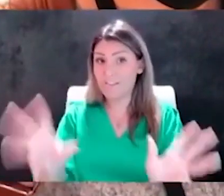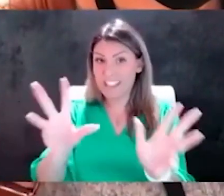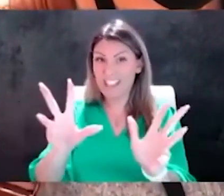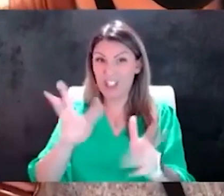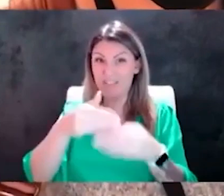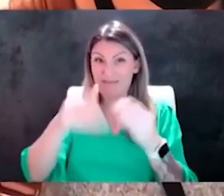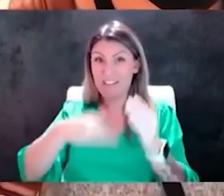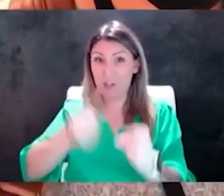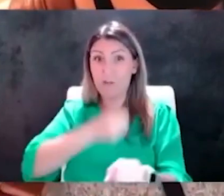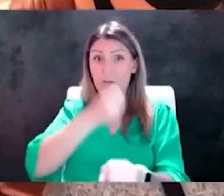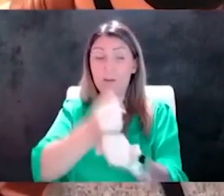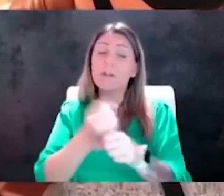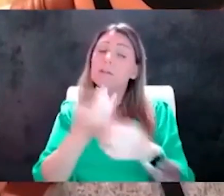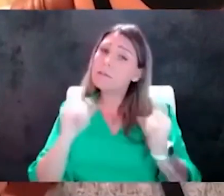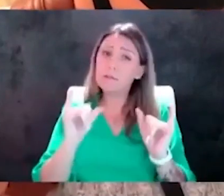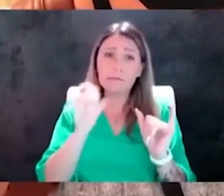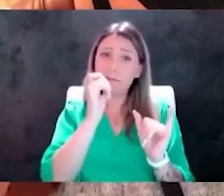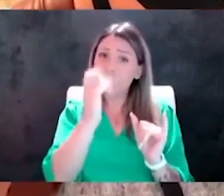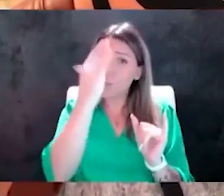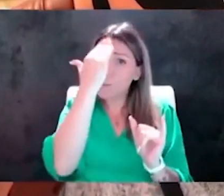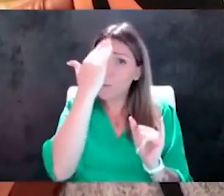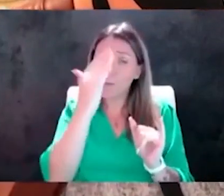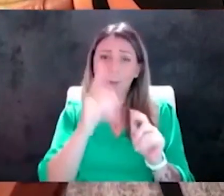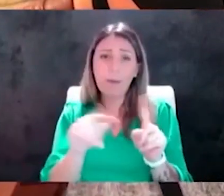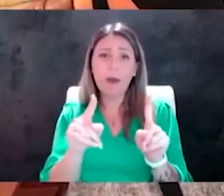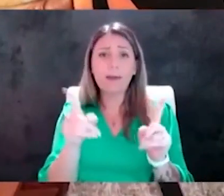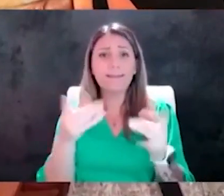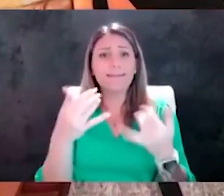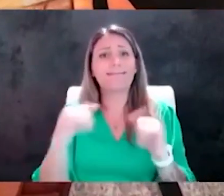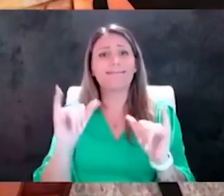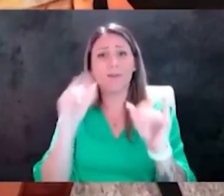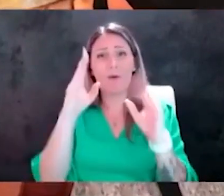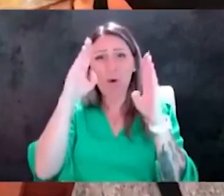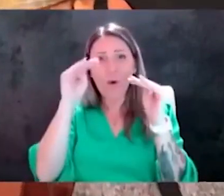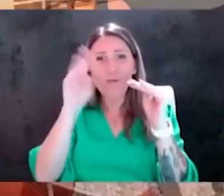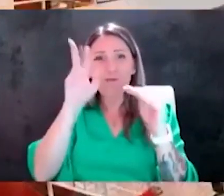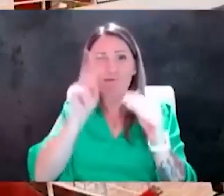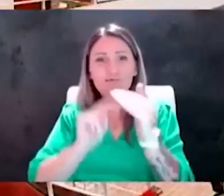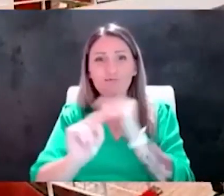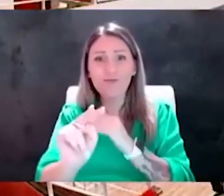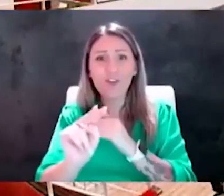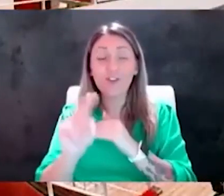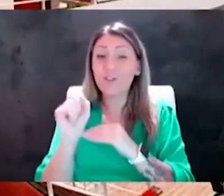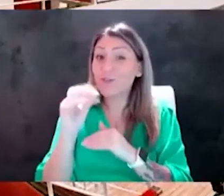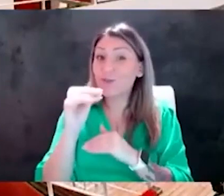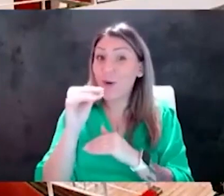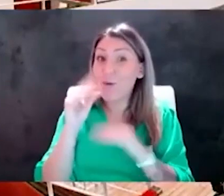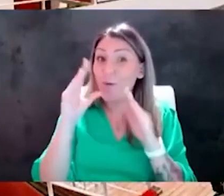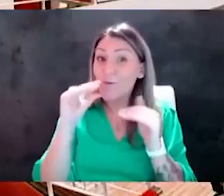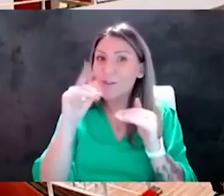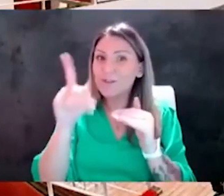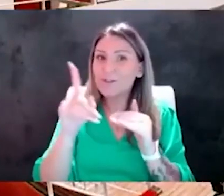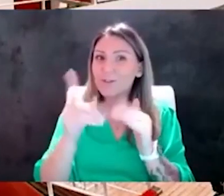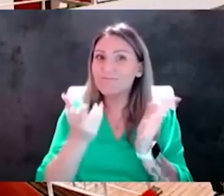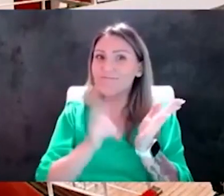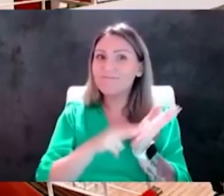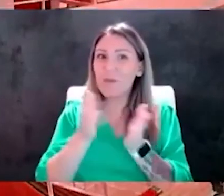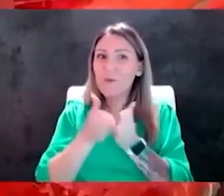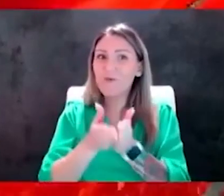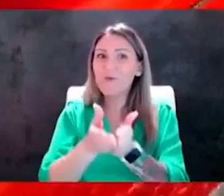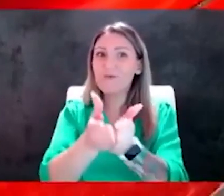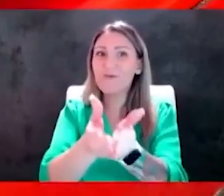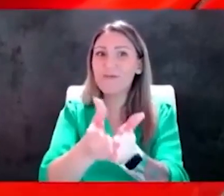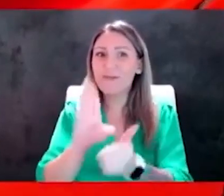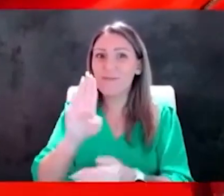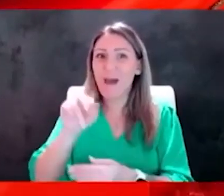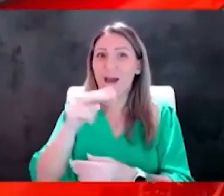unknown right now. She's also very hopeful of her trajectory, so hopeful that she's booked a cruise for the Bahamas this fall and